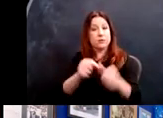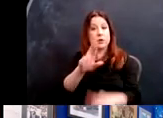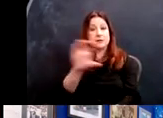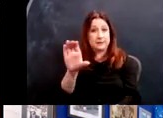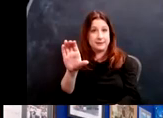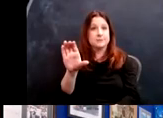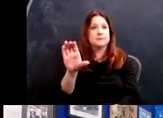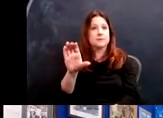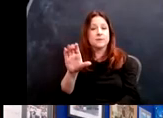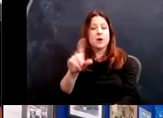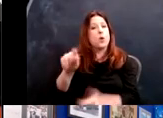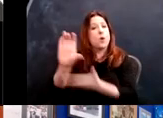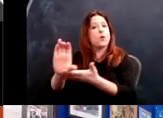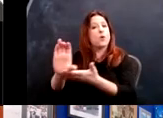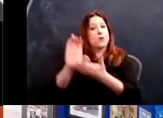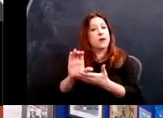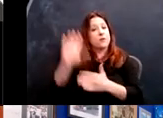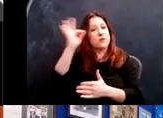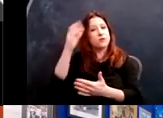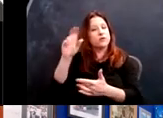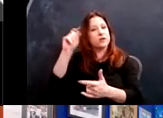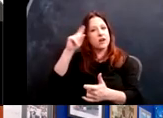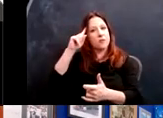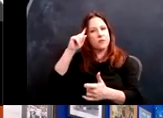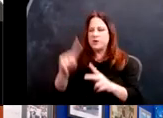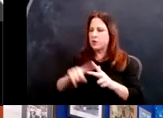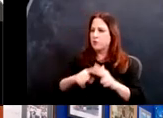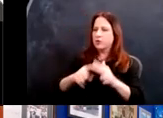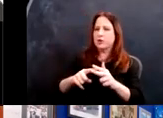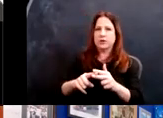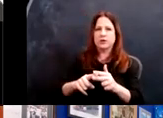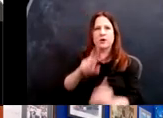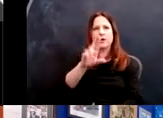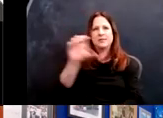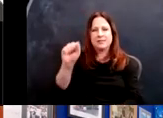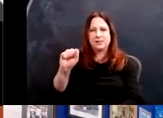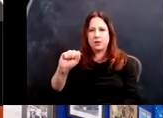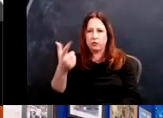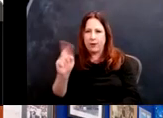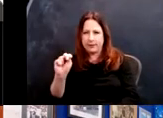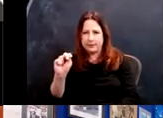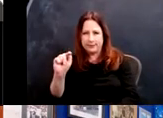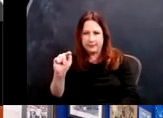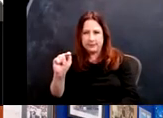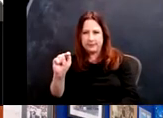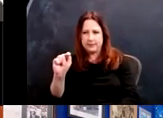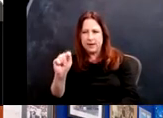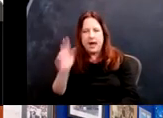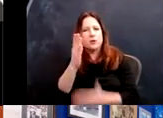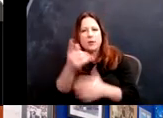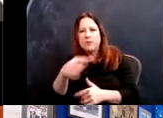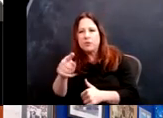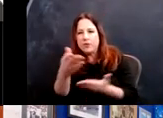the original RCSP grant. I know there's a few of you out there. I think I saw Mary Ann there. She was one of